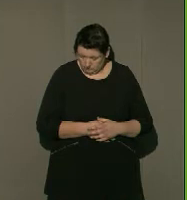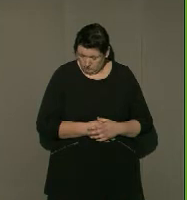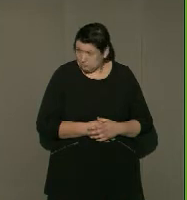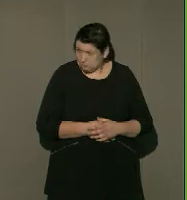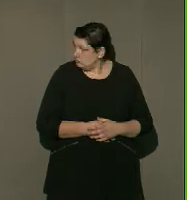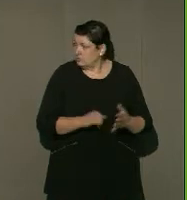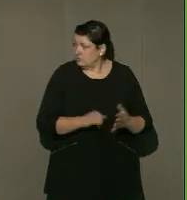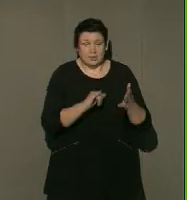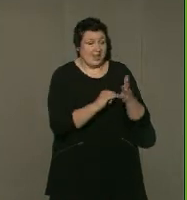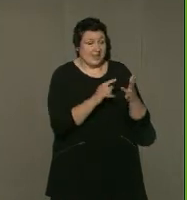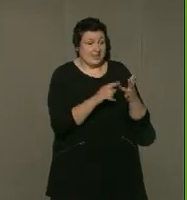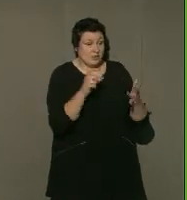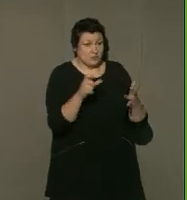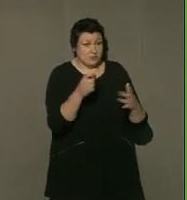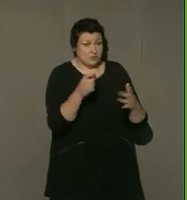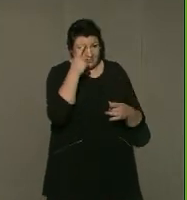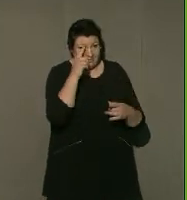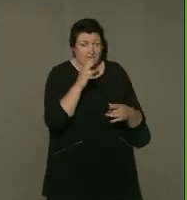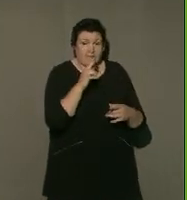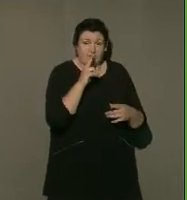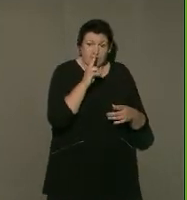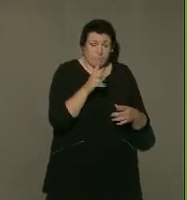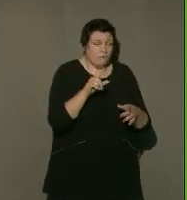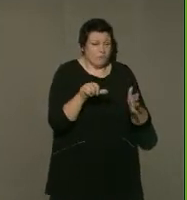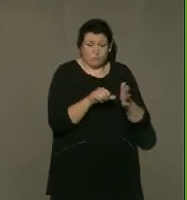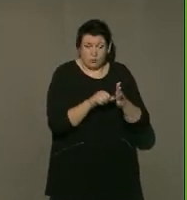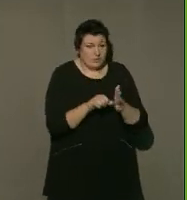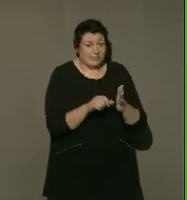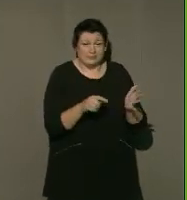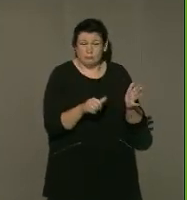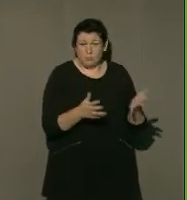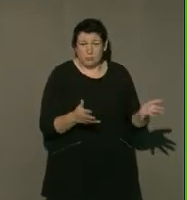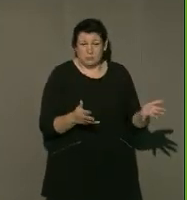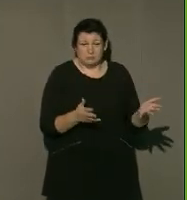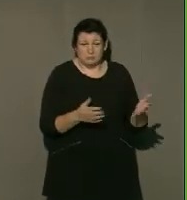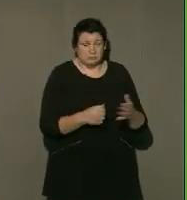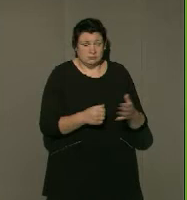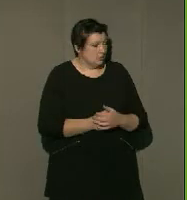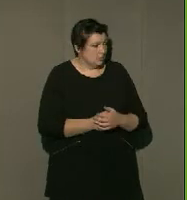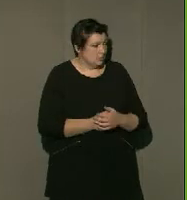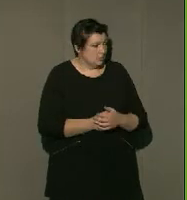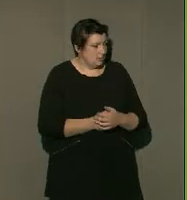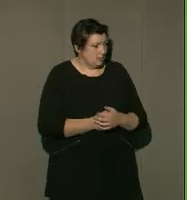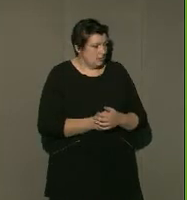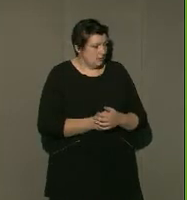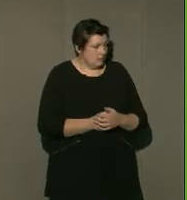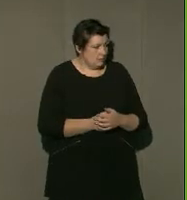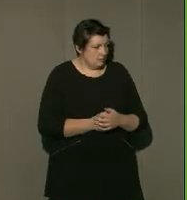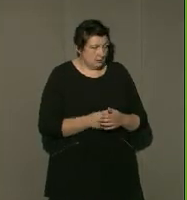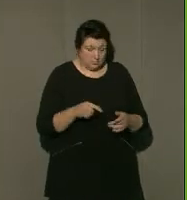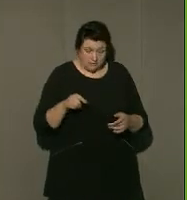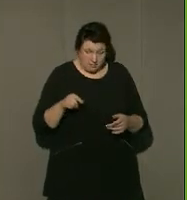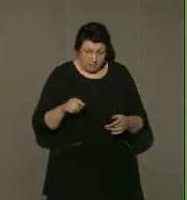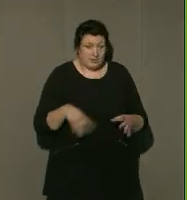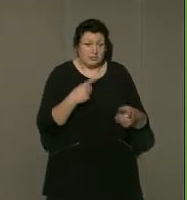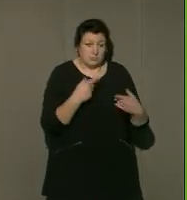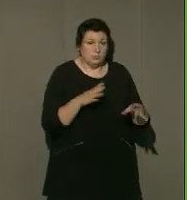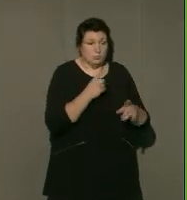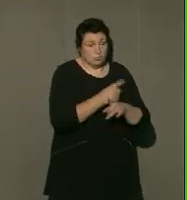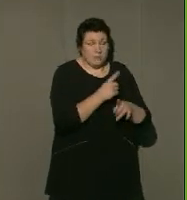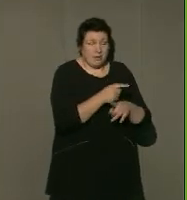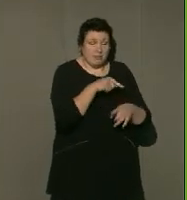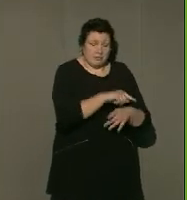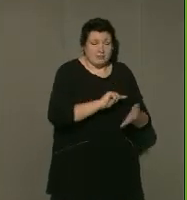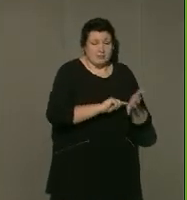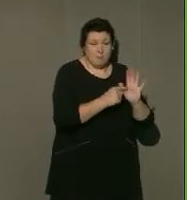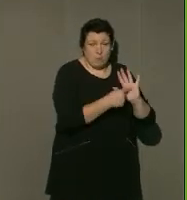SOC don't take a view on issues. There have been various terms used about this motion. The